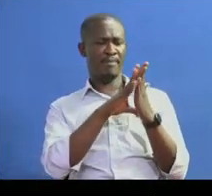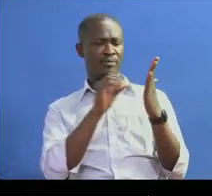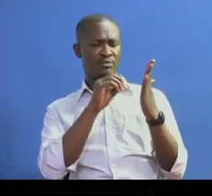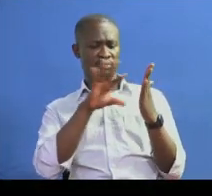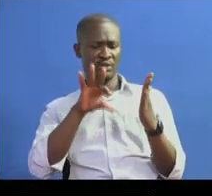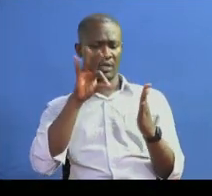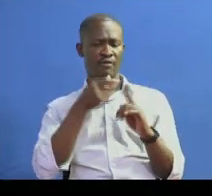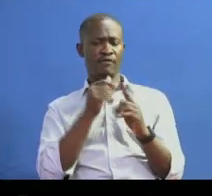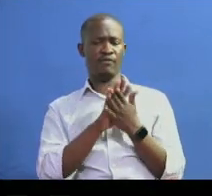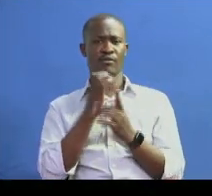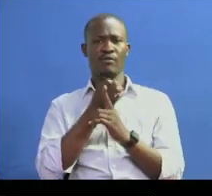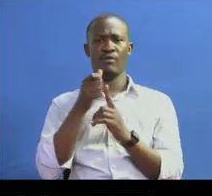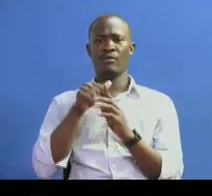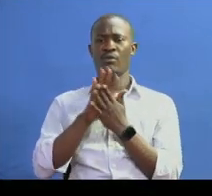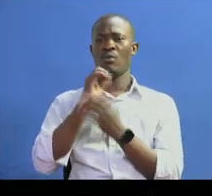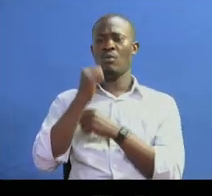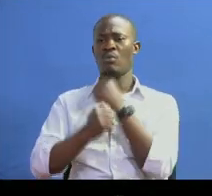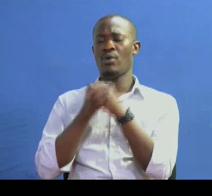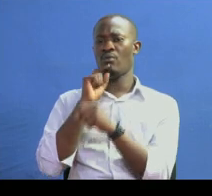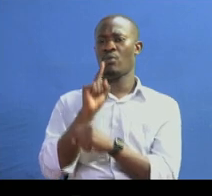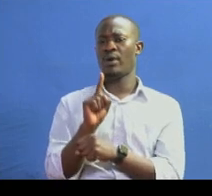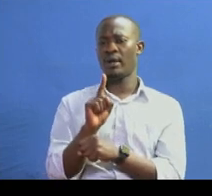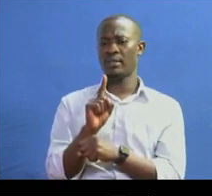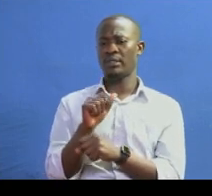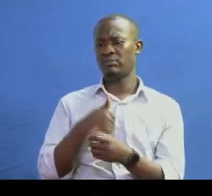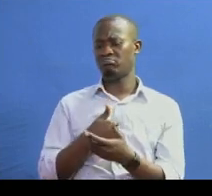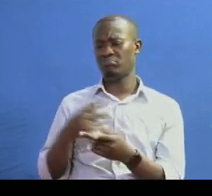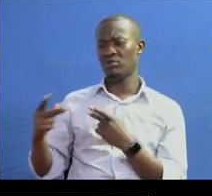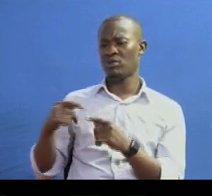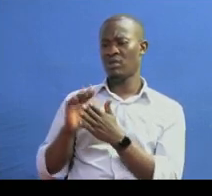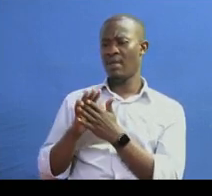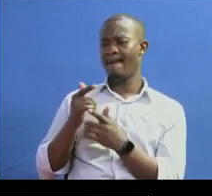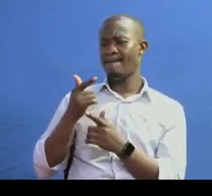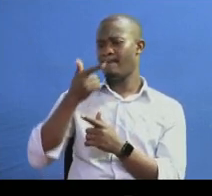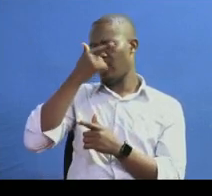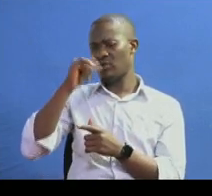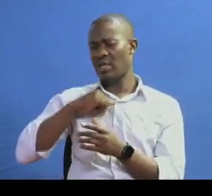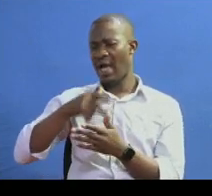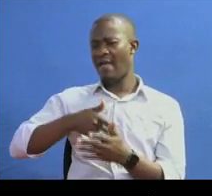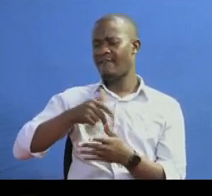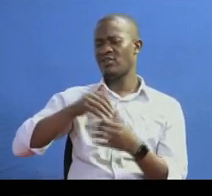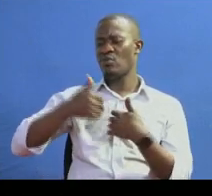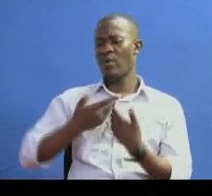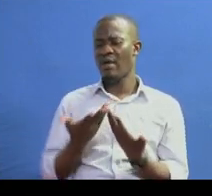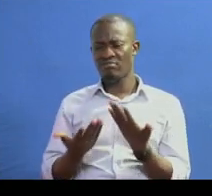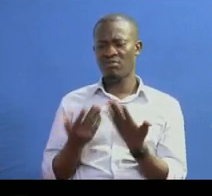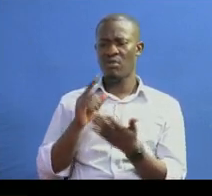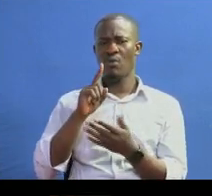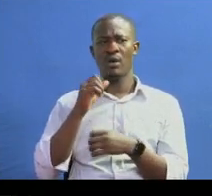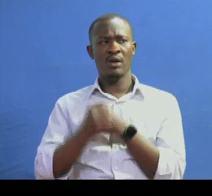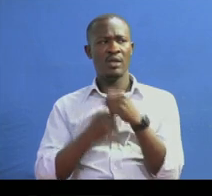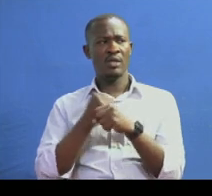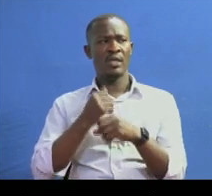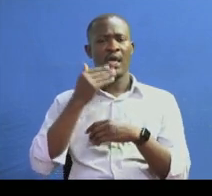taken by the government for 1 year. But this has always been an issue of concern to me, because I always feel like we have these interns for 1 year. Then